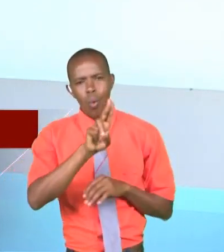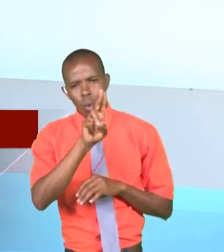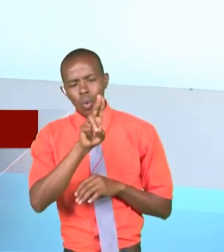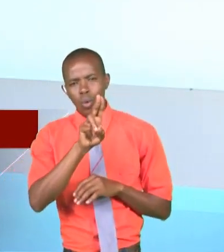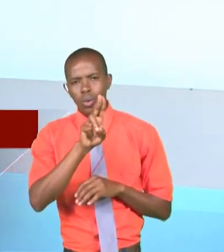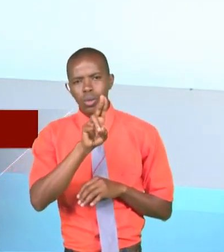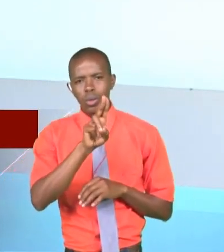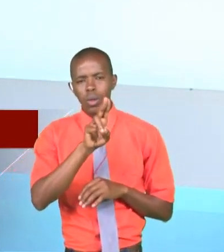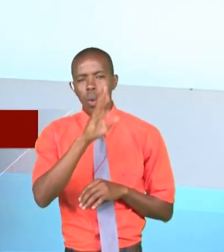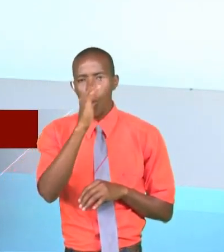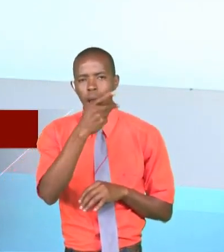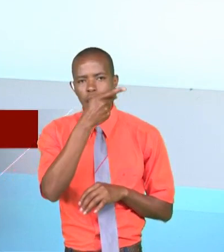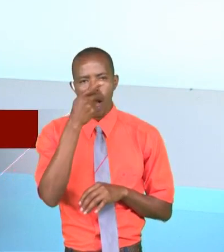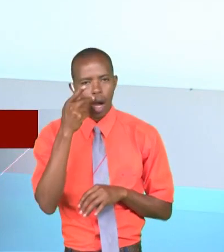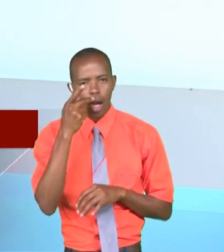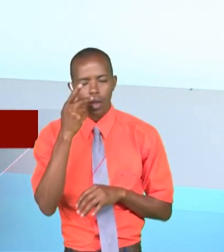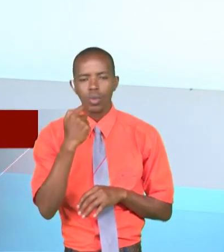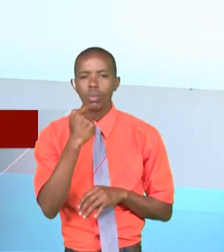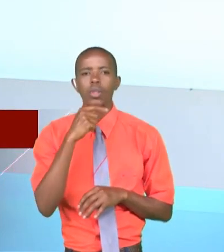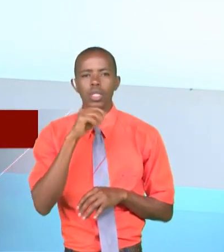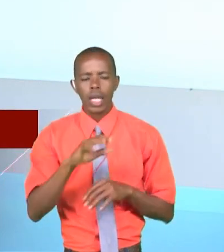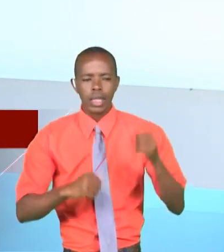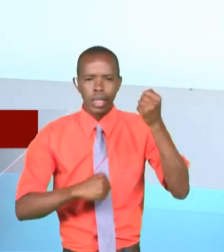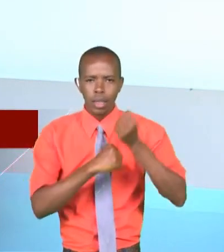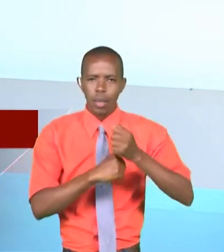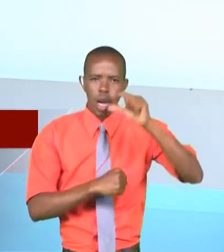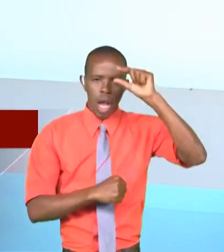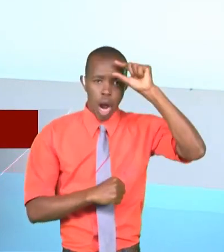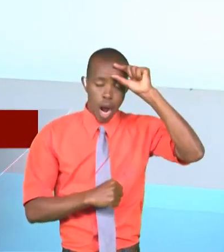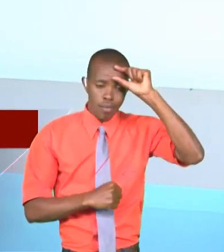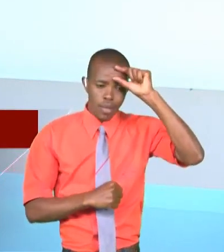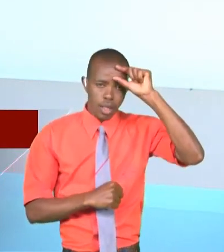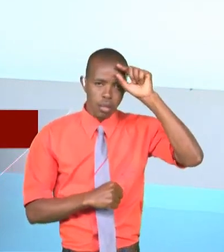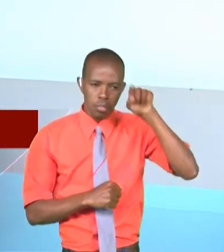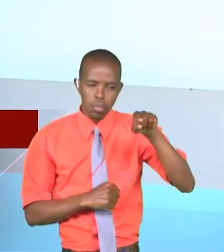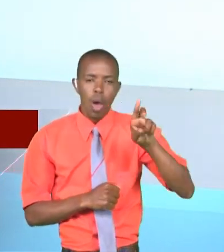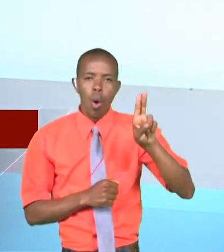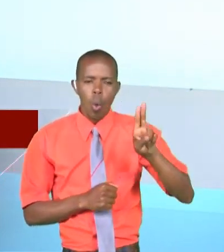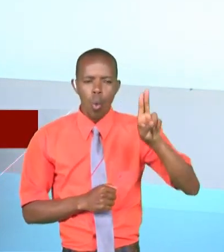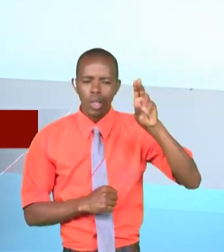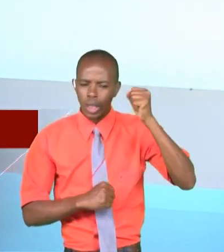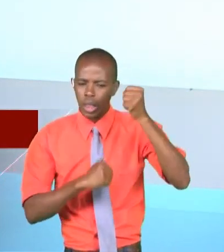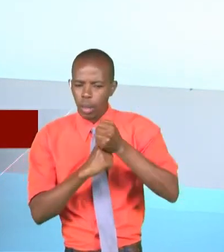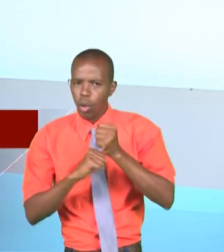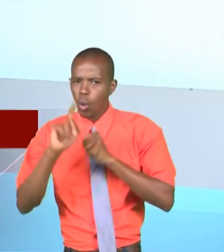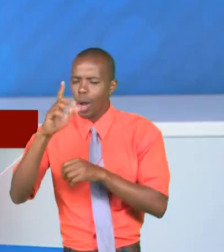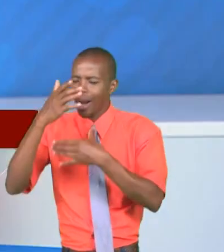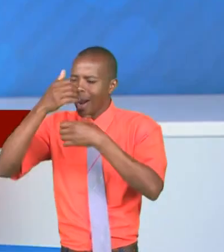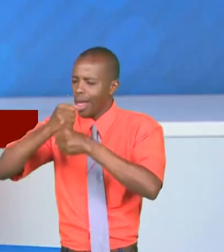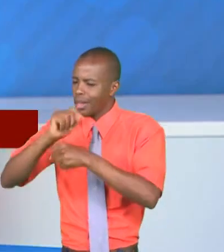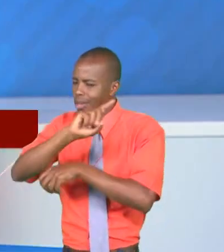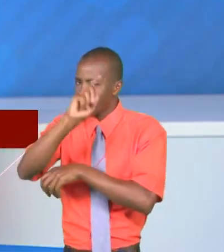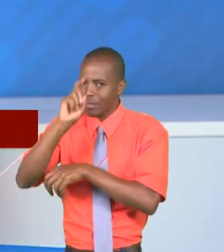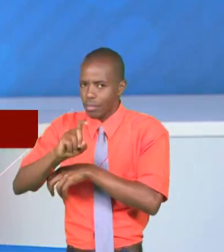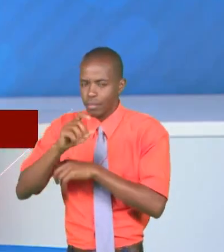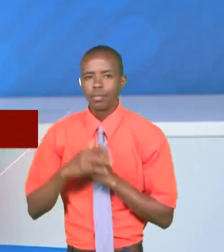because Kalonzo and Gideon support the government, and that is Uhuru Kenyatta, does Uhuru Kenyatta support One Alliance?